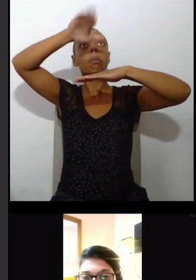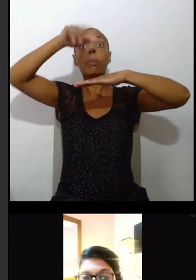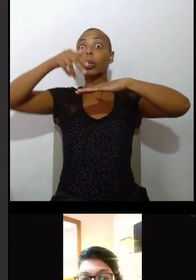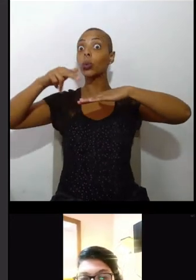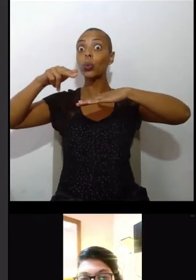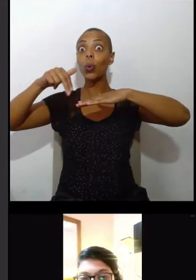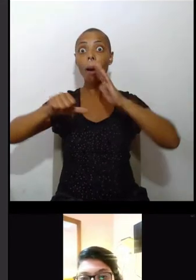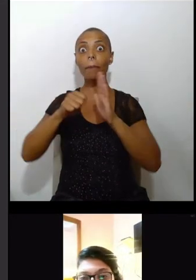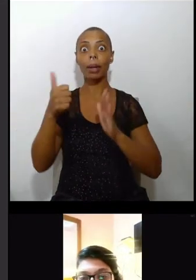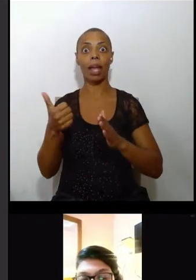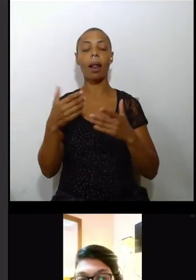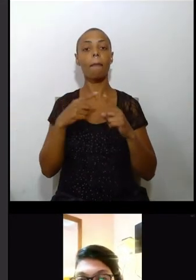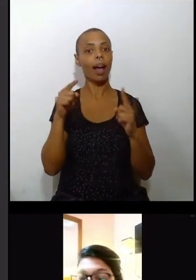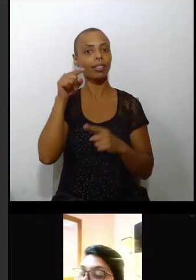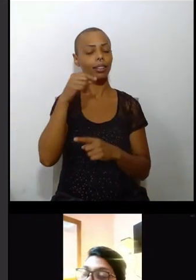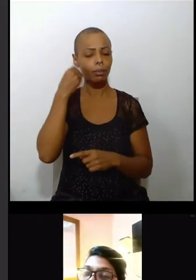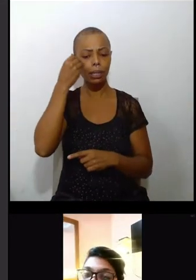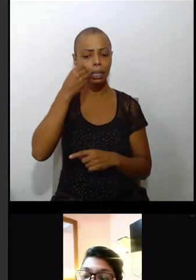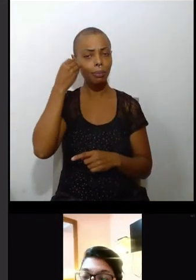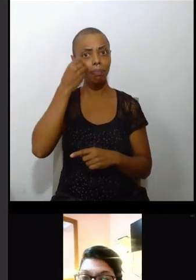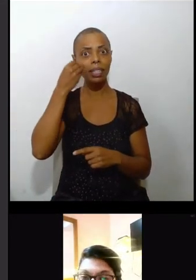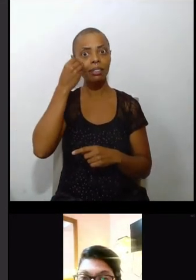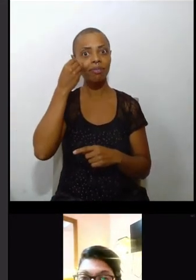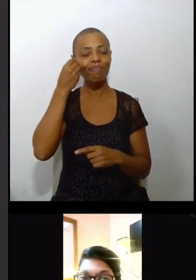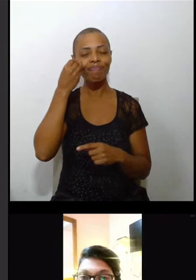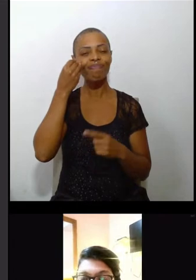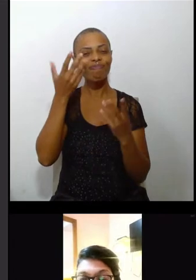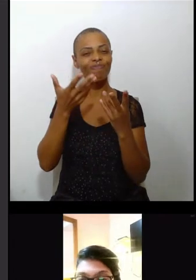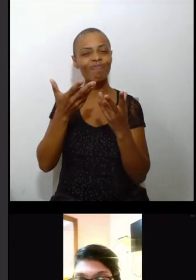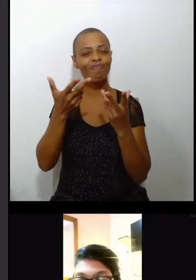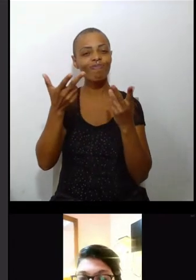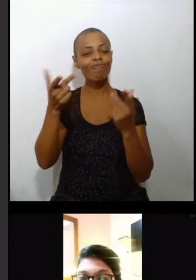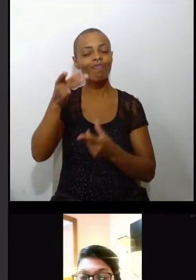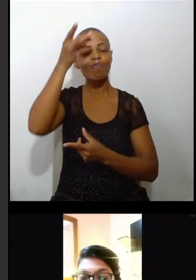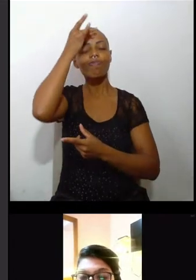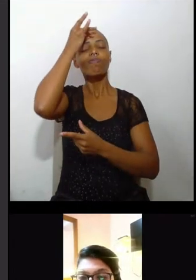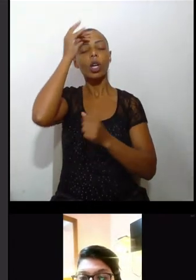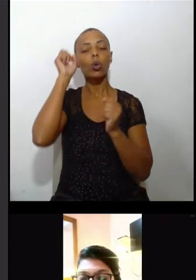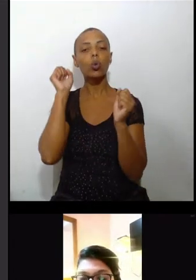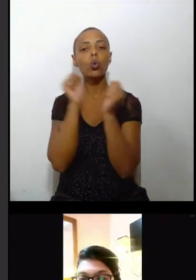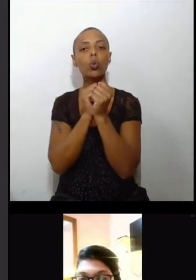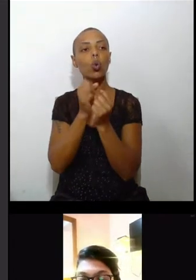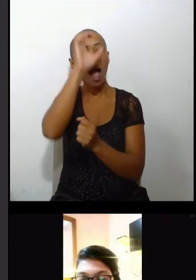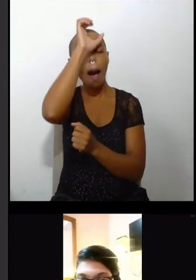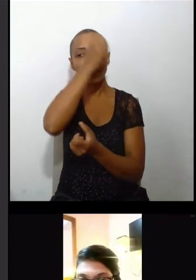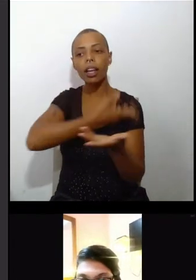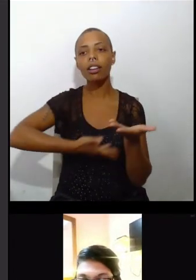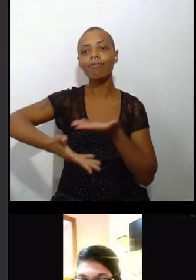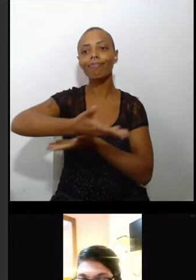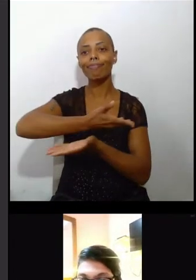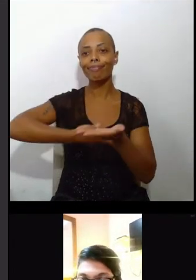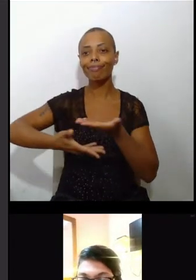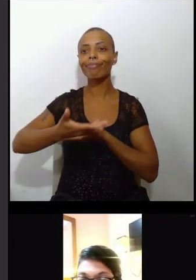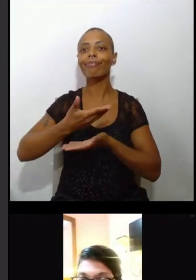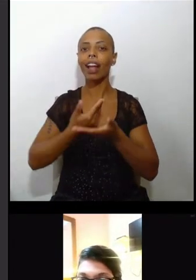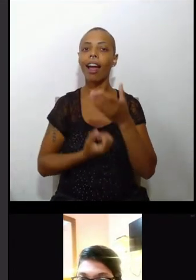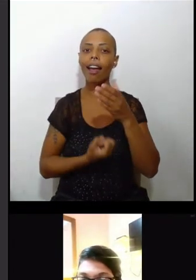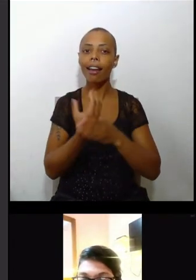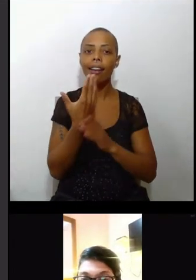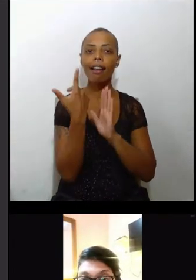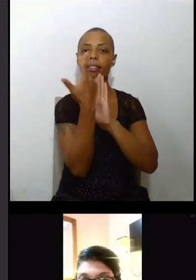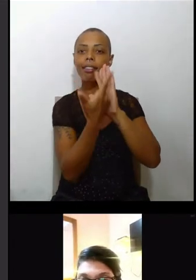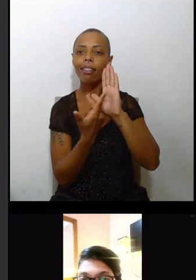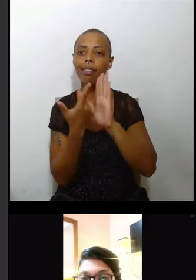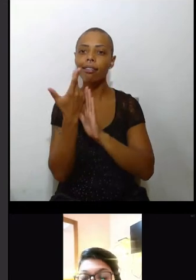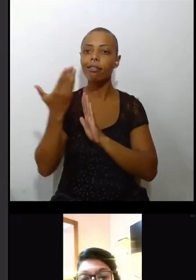together uh the design process and the colors are completely inspired by the people from the community